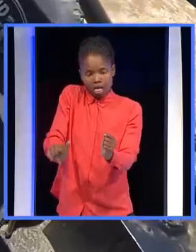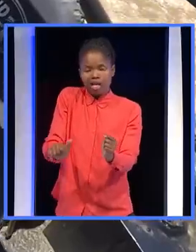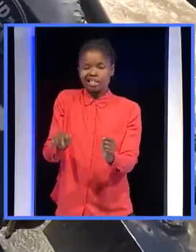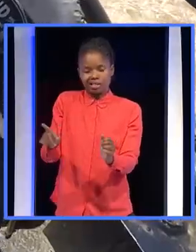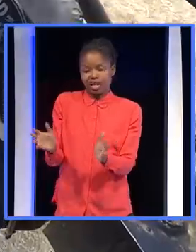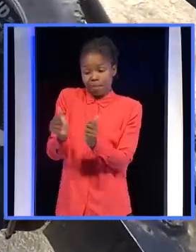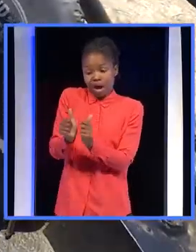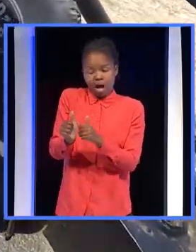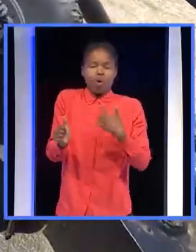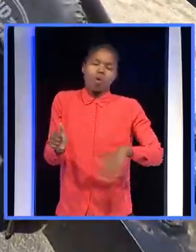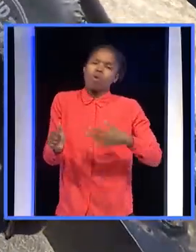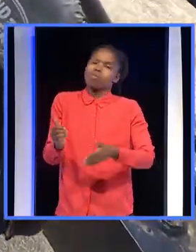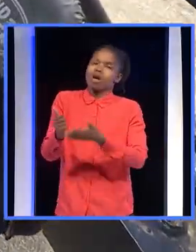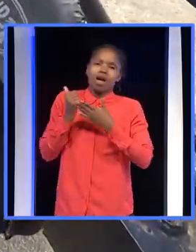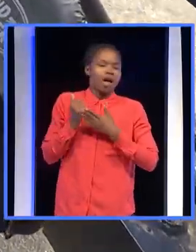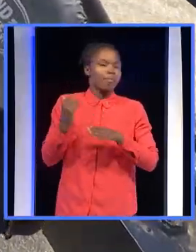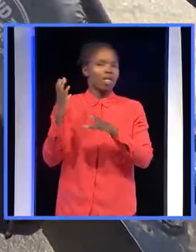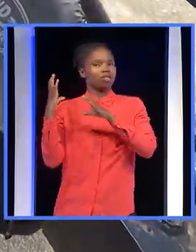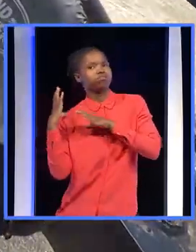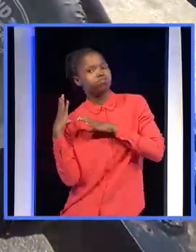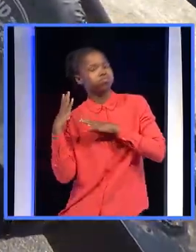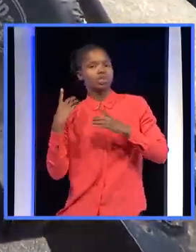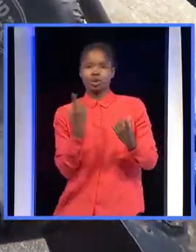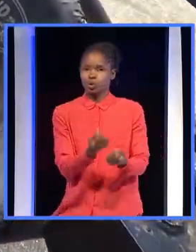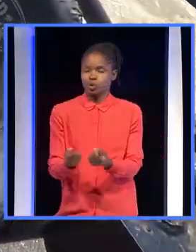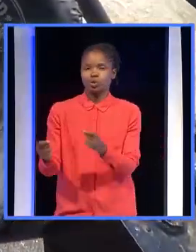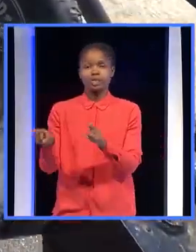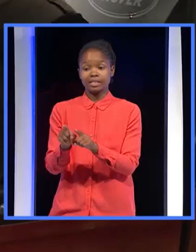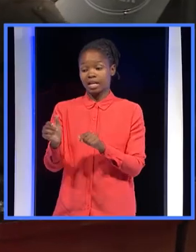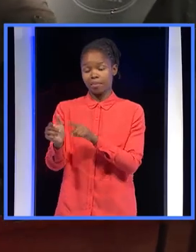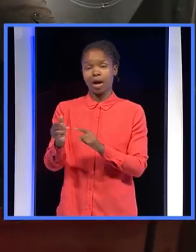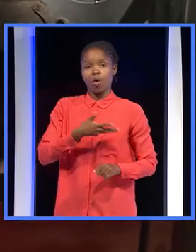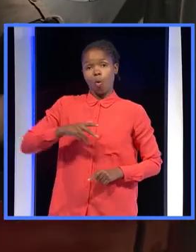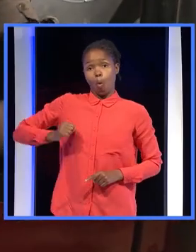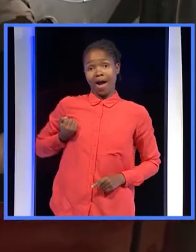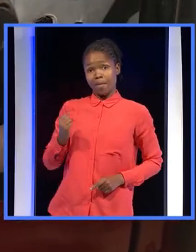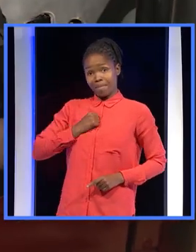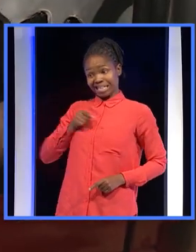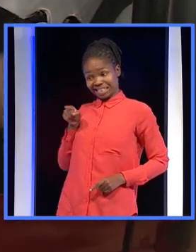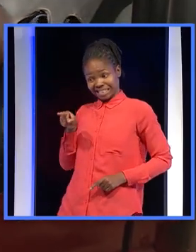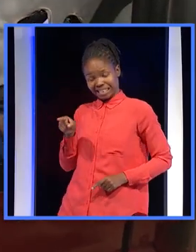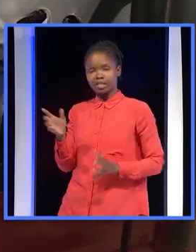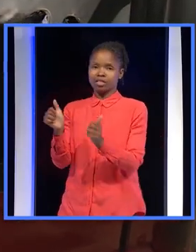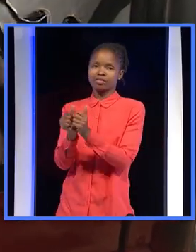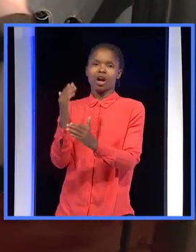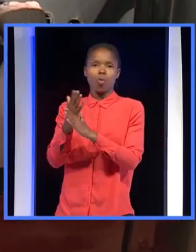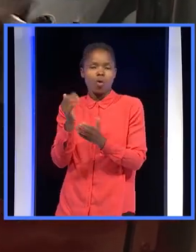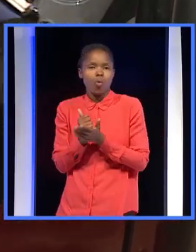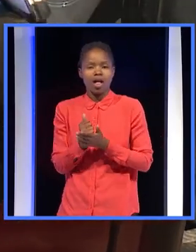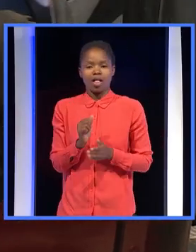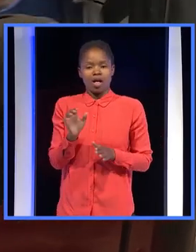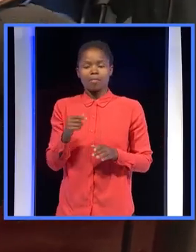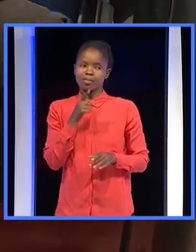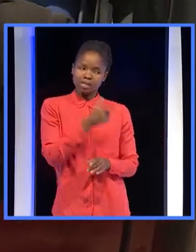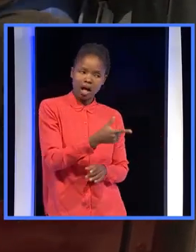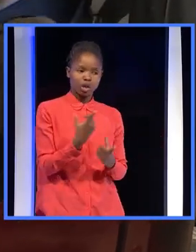actually does a lot more than any other co-pilot in the cars you'll see today. So my wife, that's my co-pilot, will be working the gears for me when I